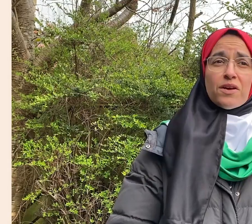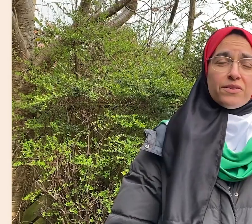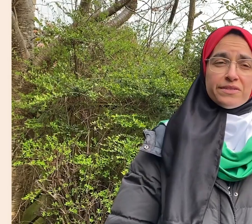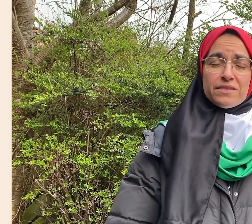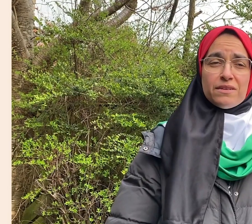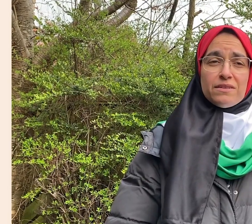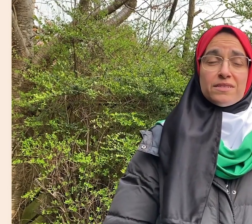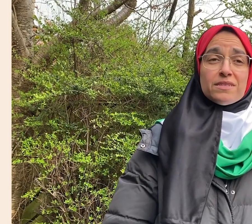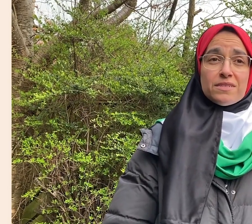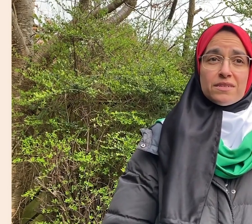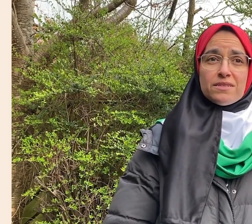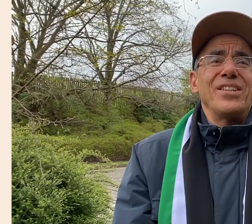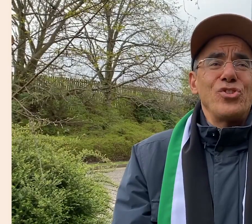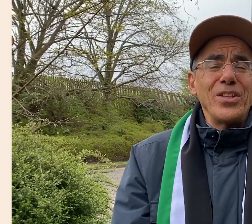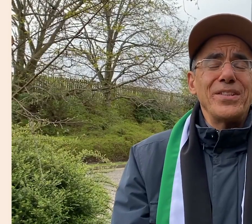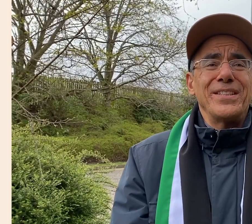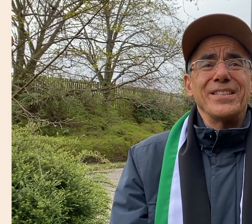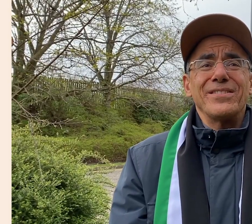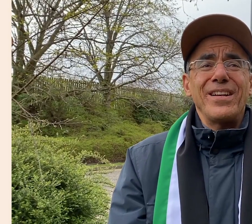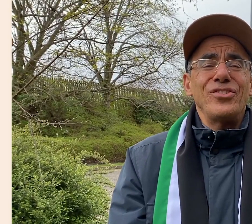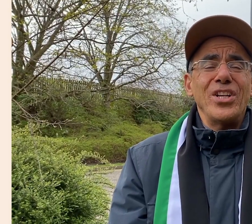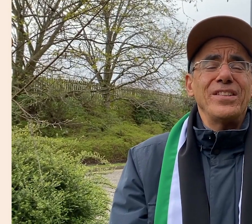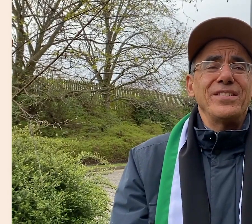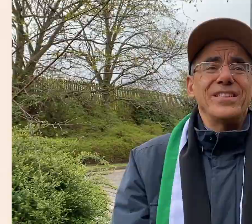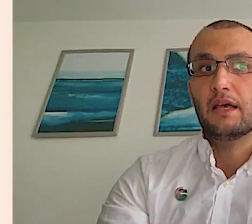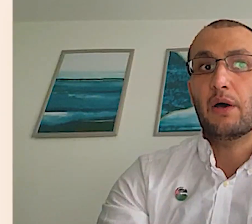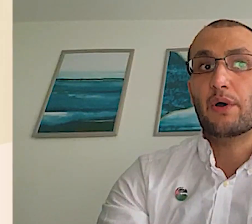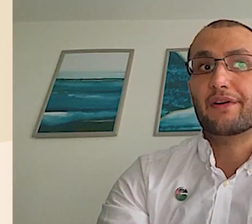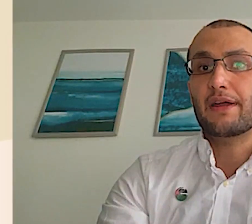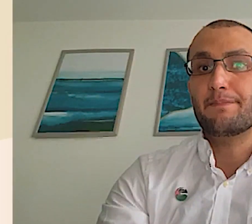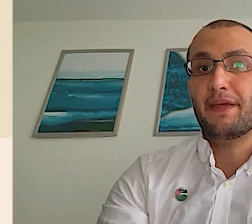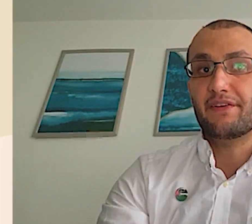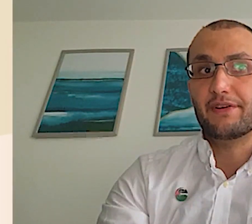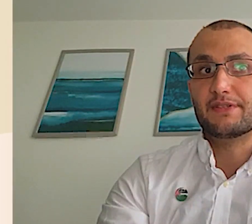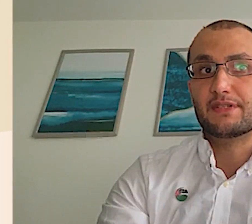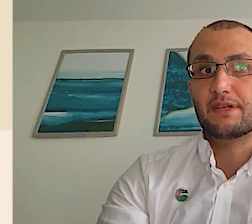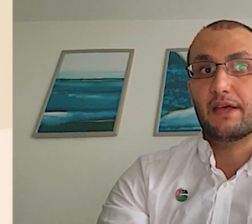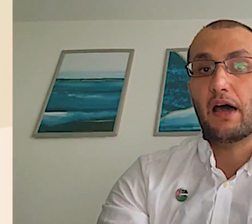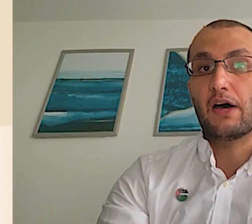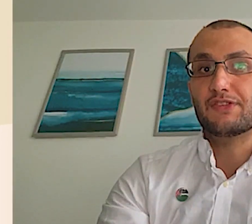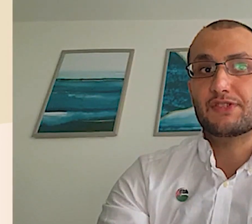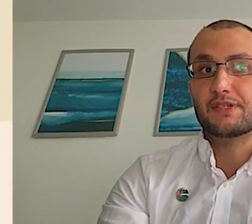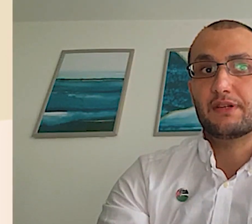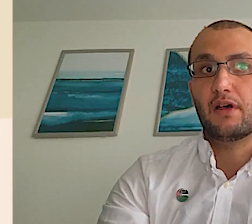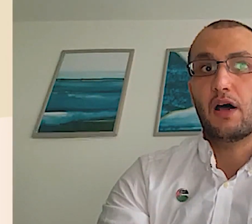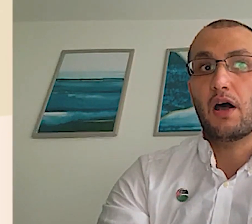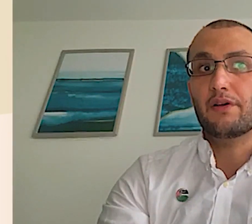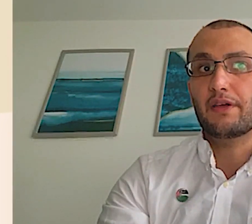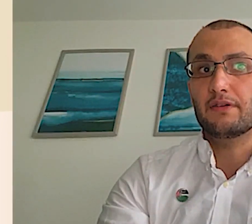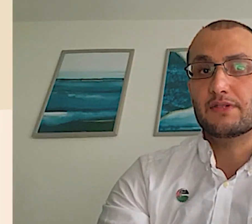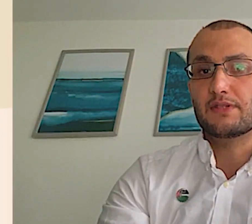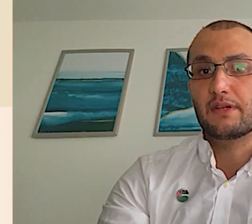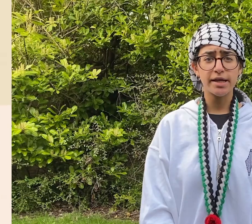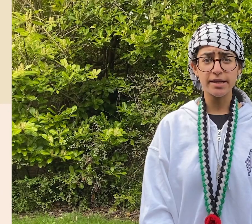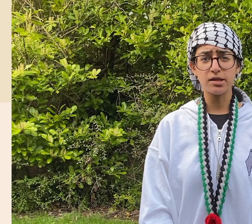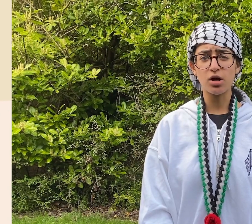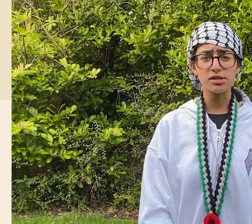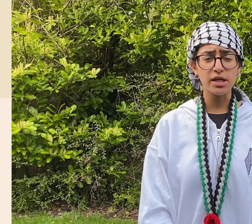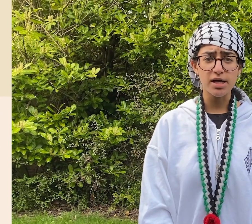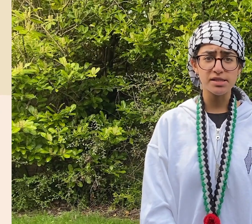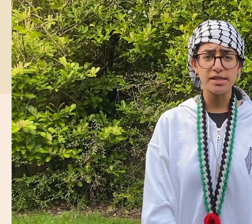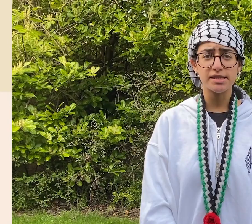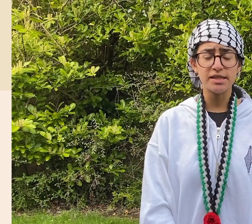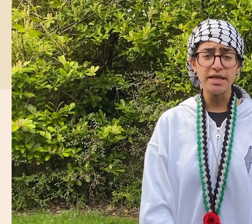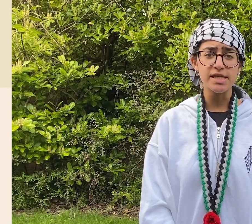fathers, brothers, sisters, children, grandchildren, our grandparents, aunts, uncles,